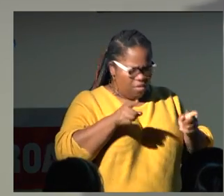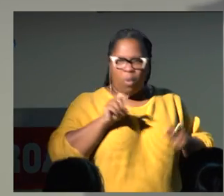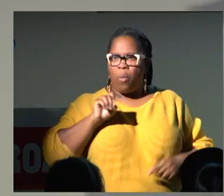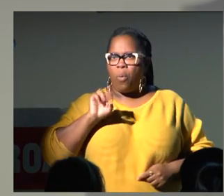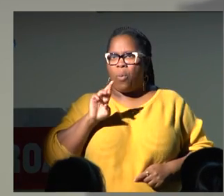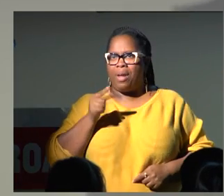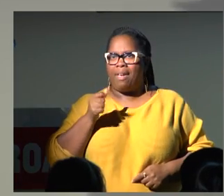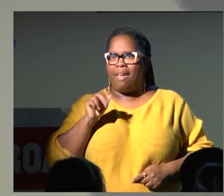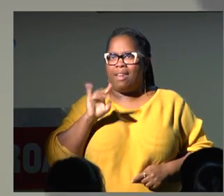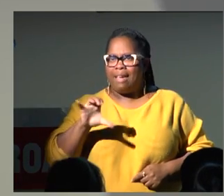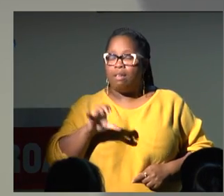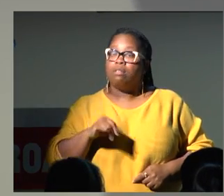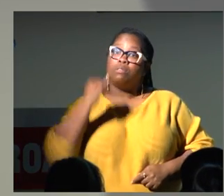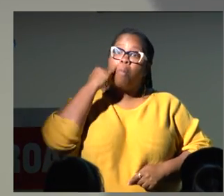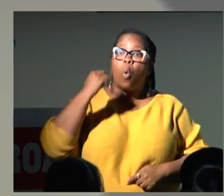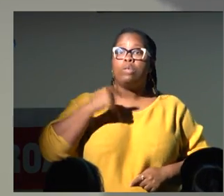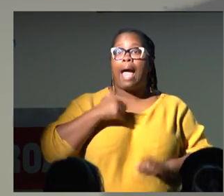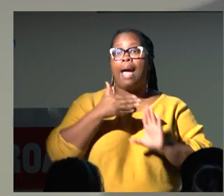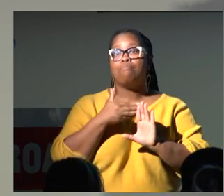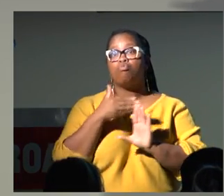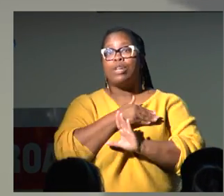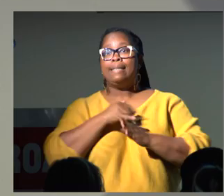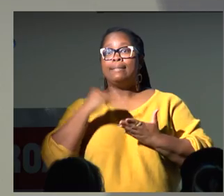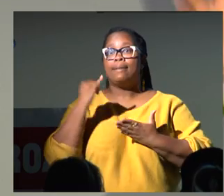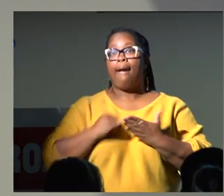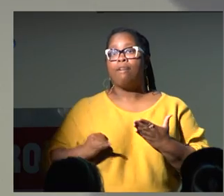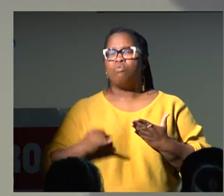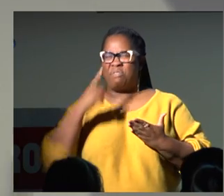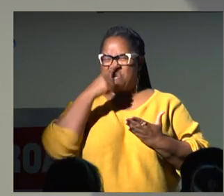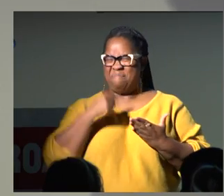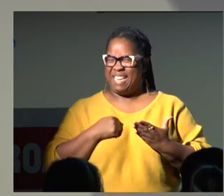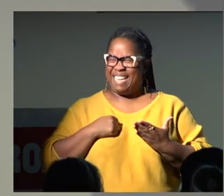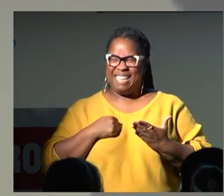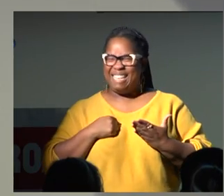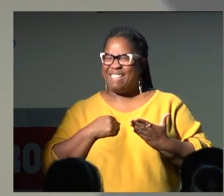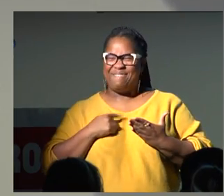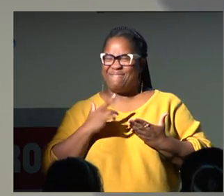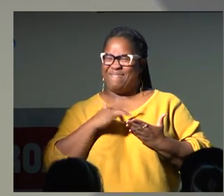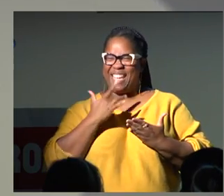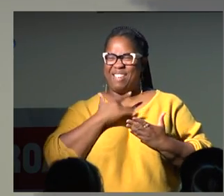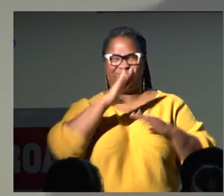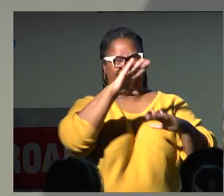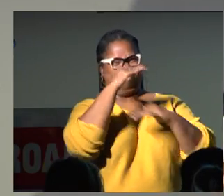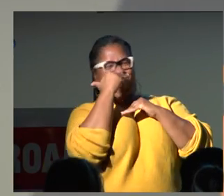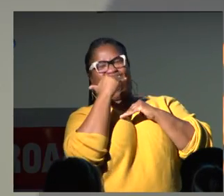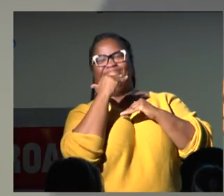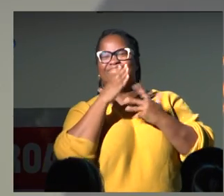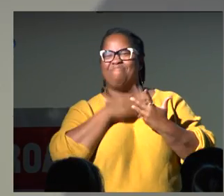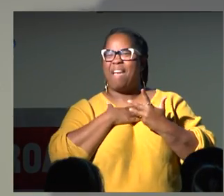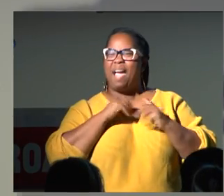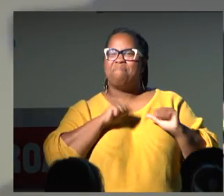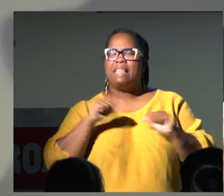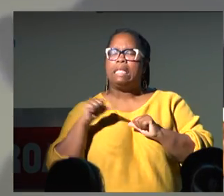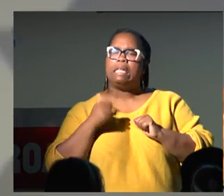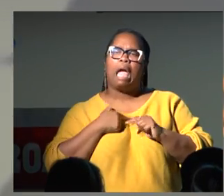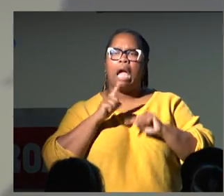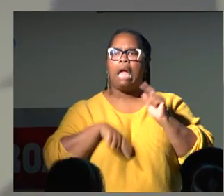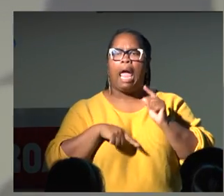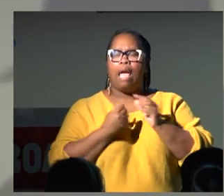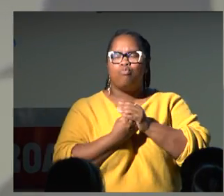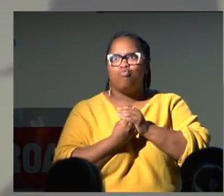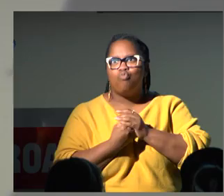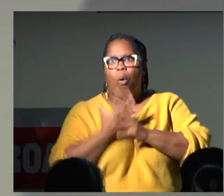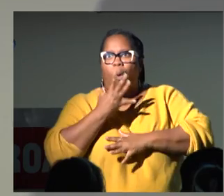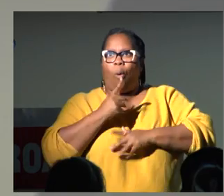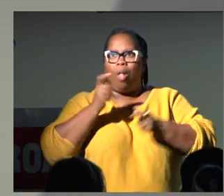the pre-sketch for me, I would feel like it would stifle my ability to grow. Right. Because I